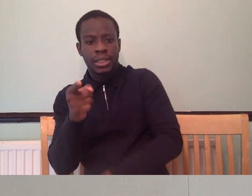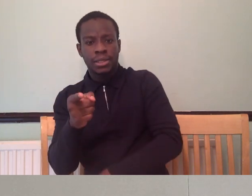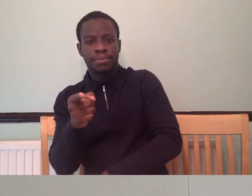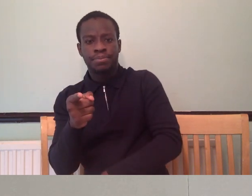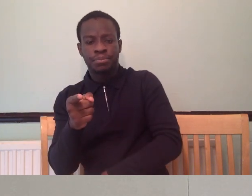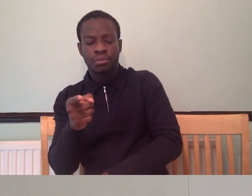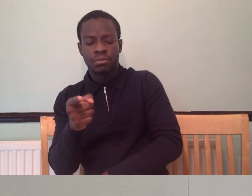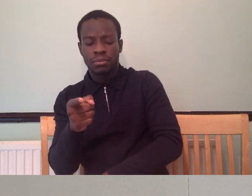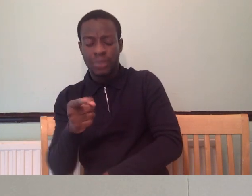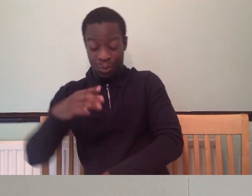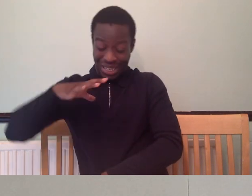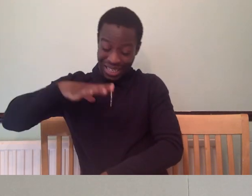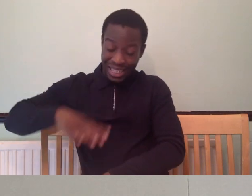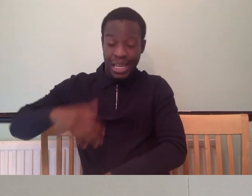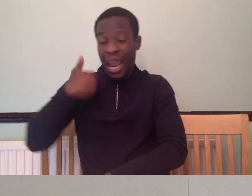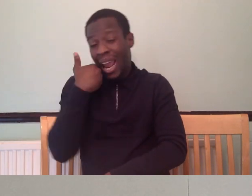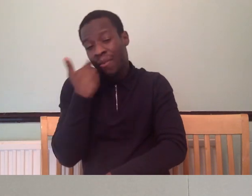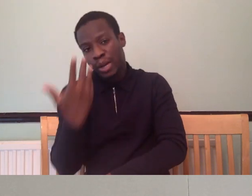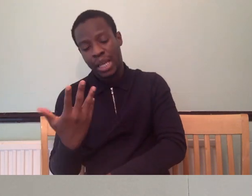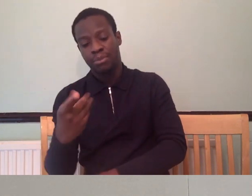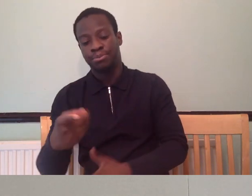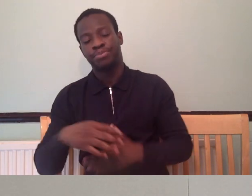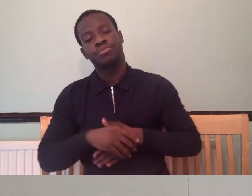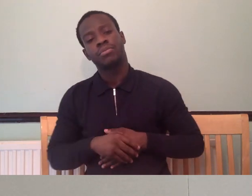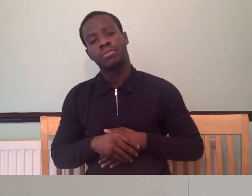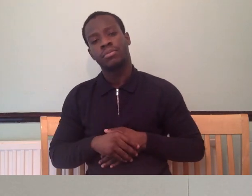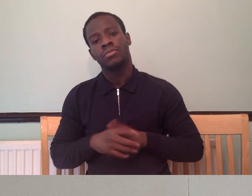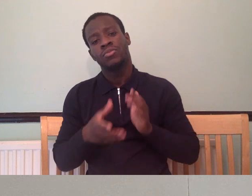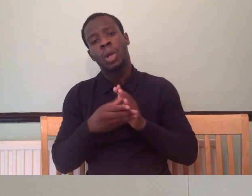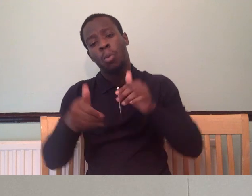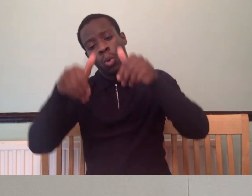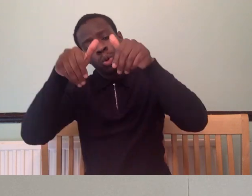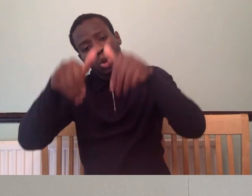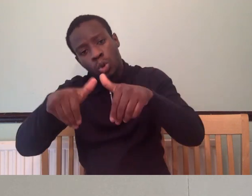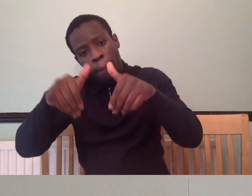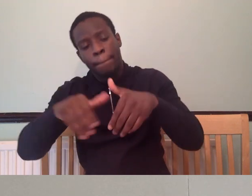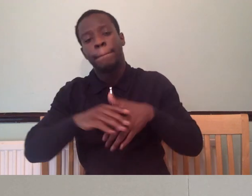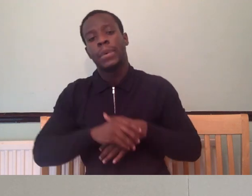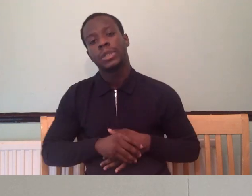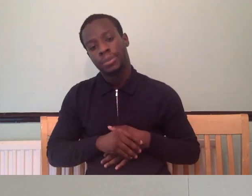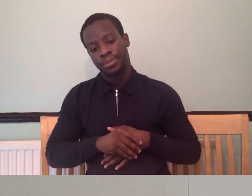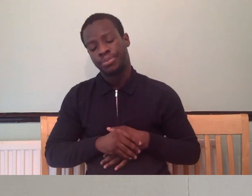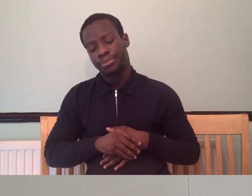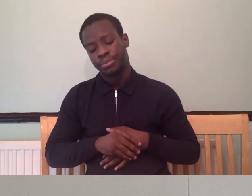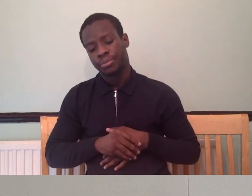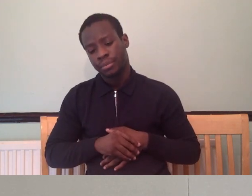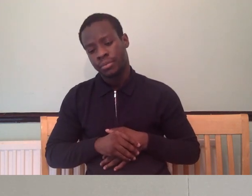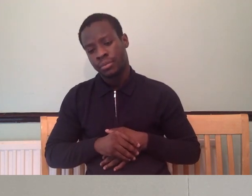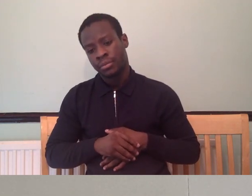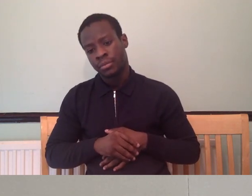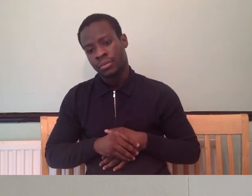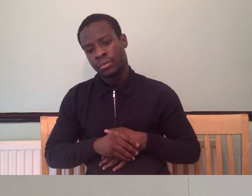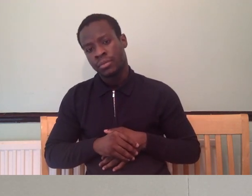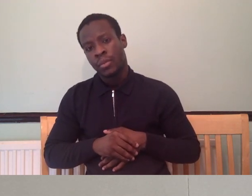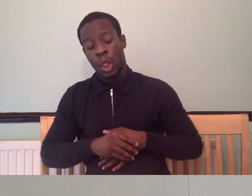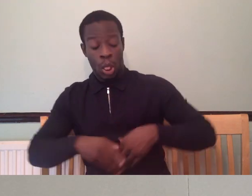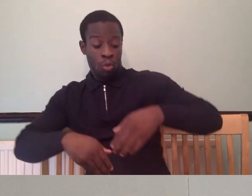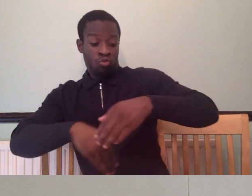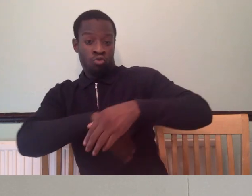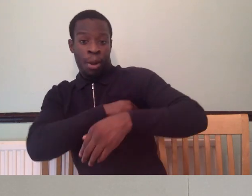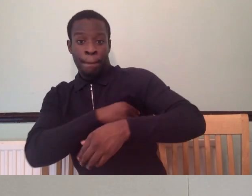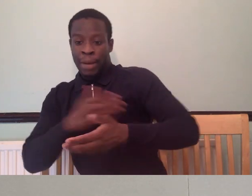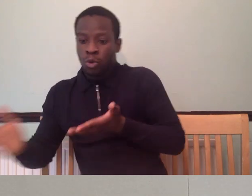we need so desperately, the shops that are open, the refuse collectors,